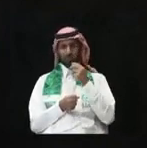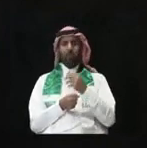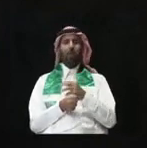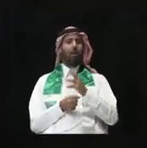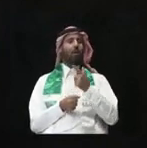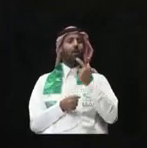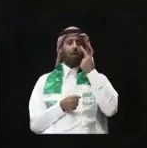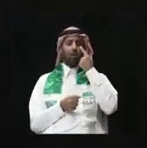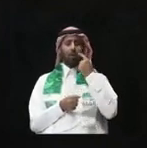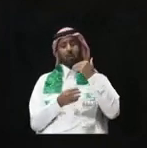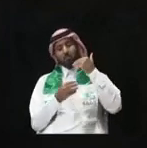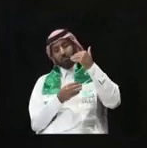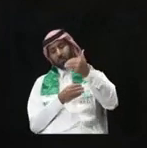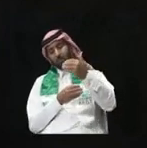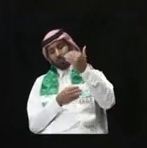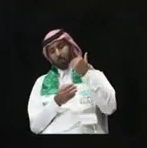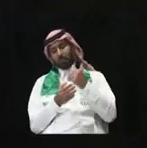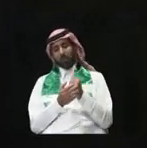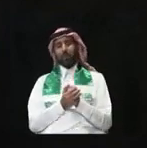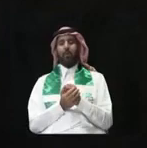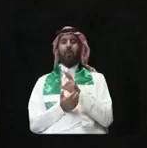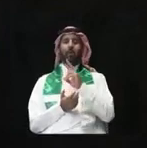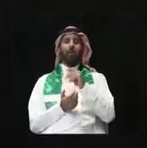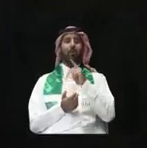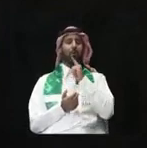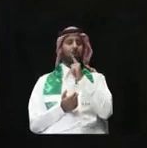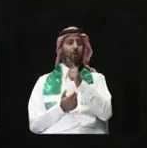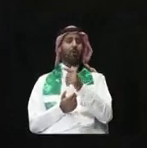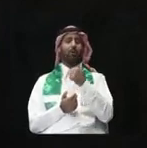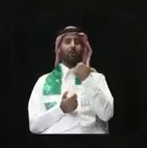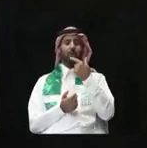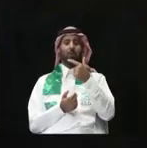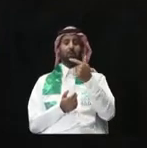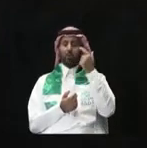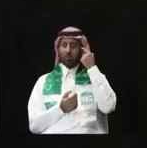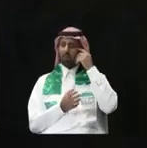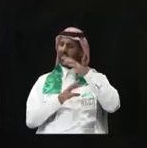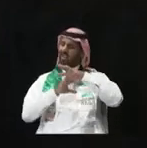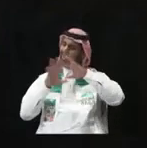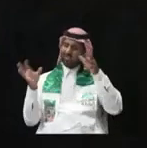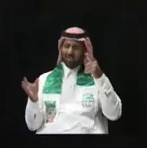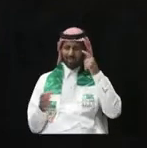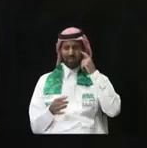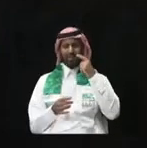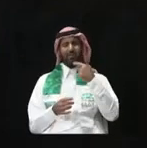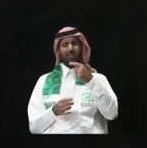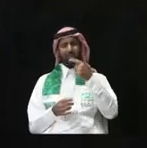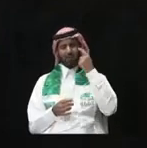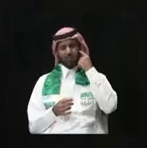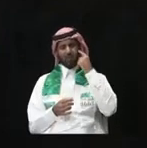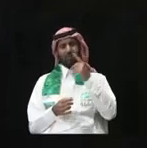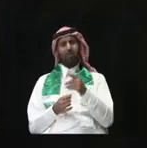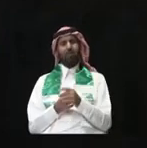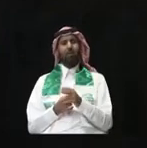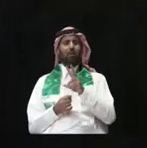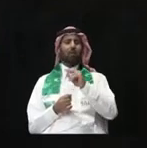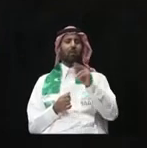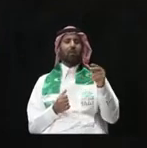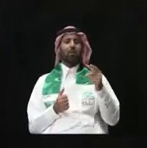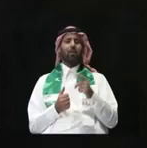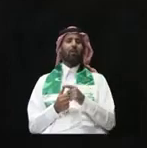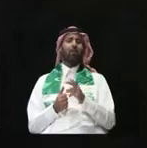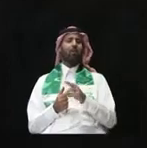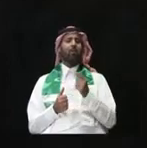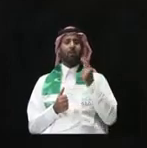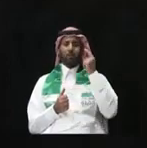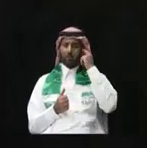after the virus. And you can speak about other things. Maybe you can speak about the First World War,